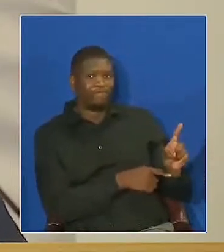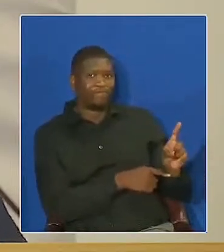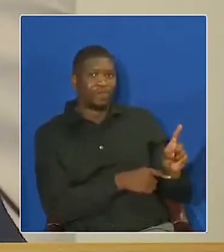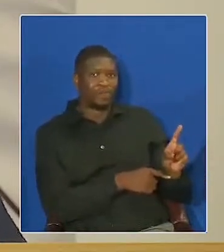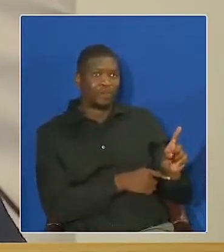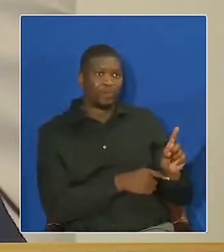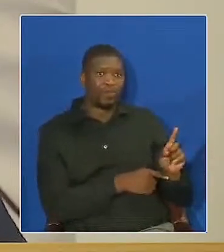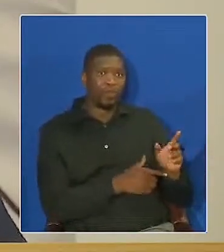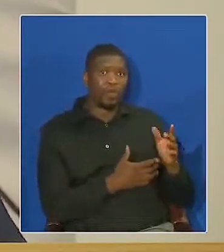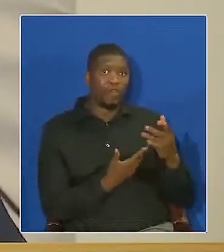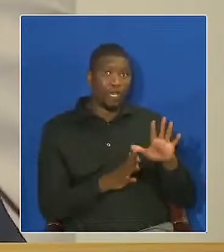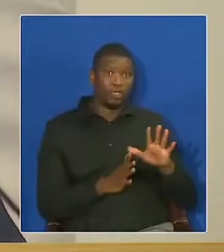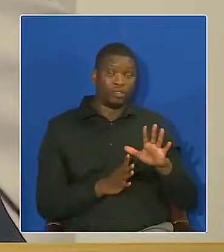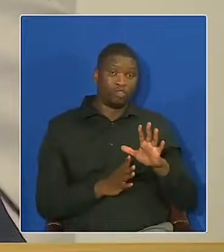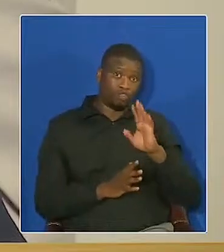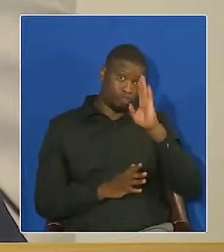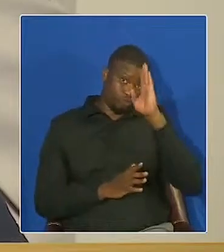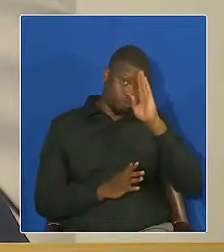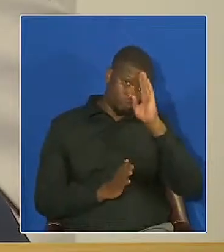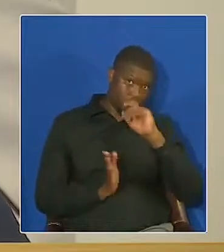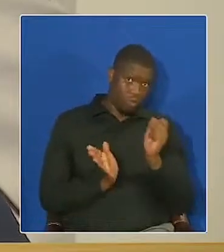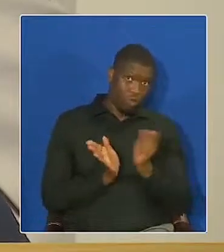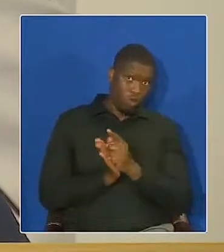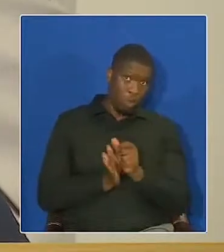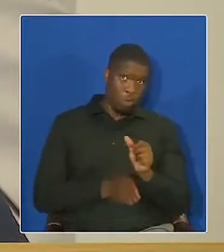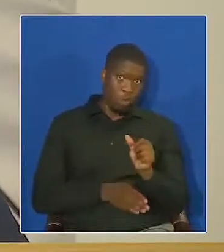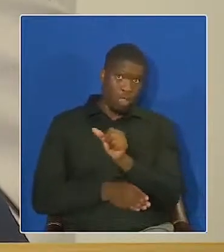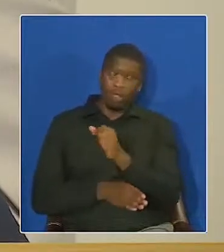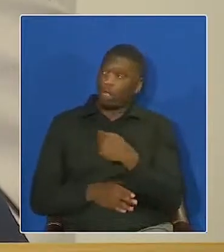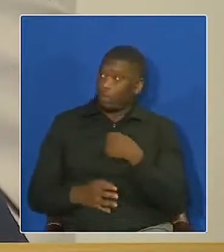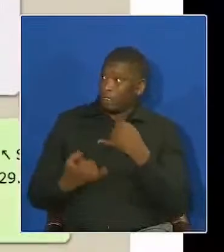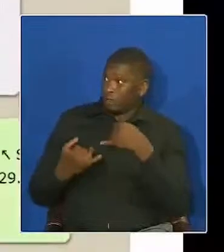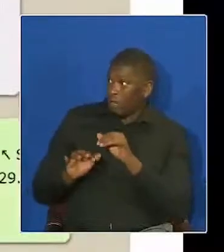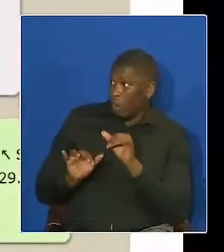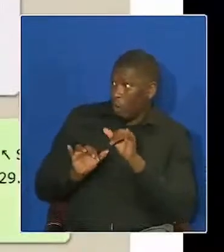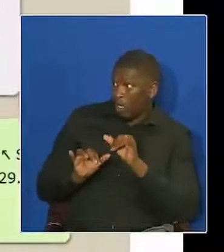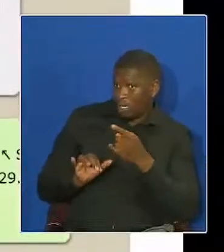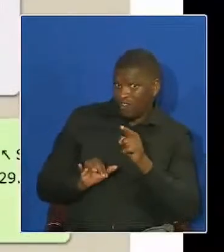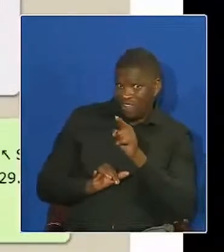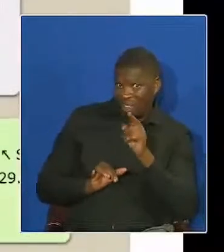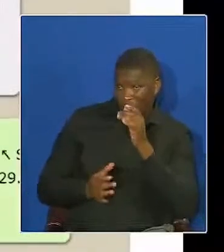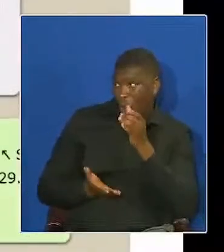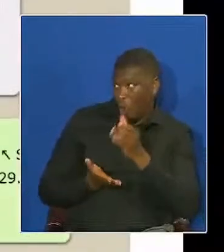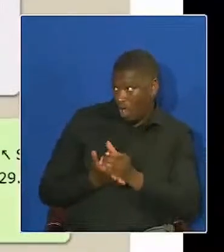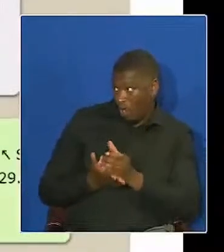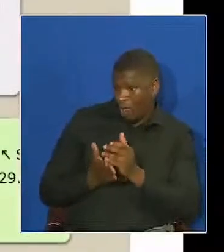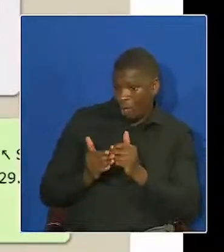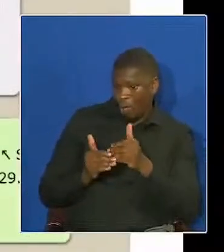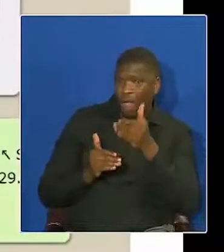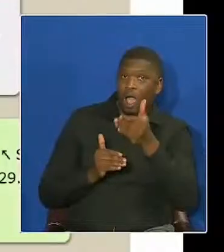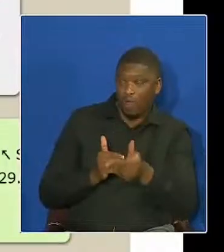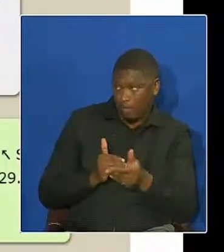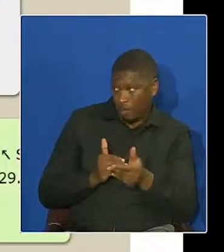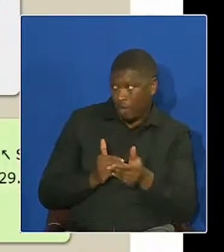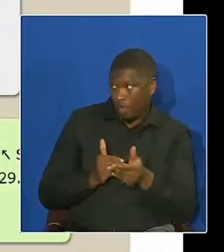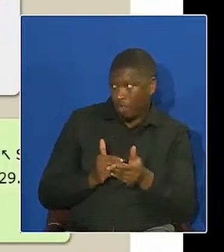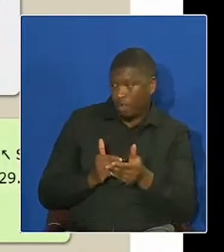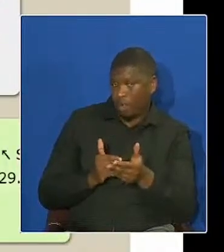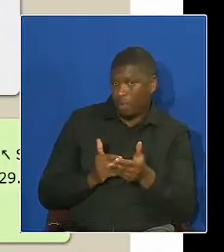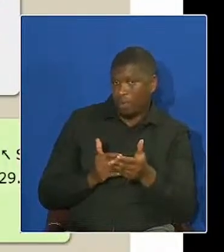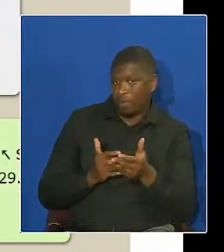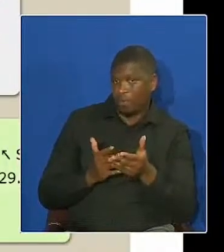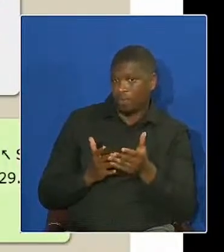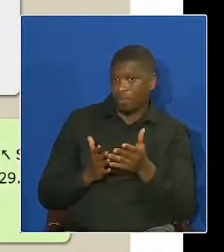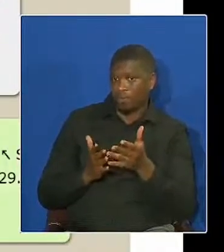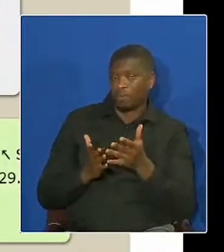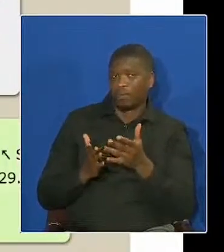the response from Mr. Mokhotsi, I'm waiting confirmation, and thereafter the